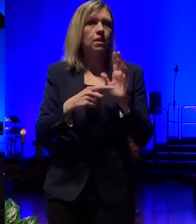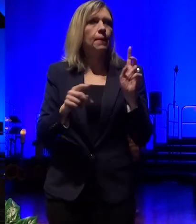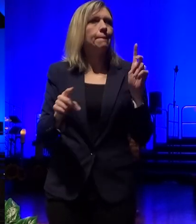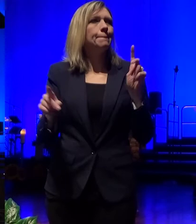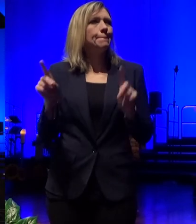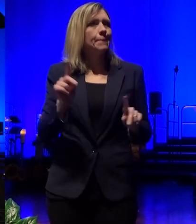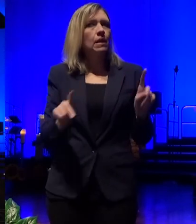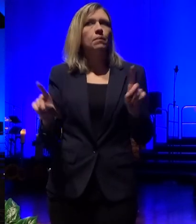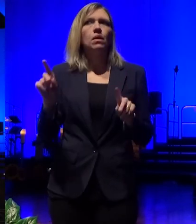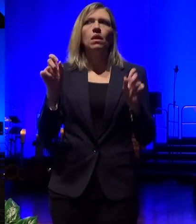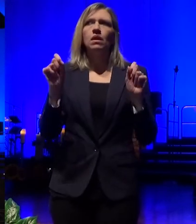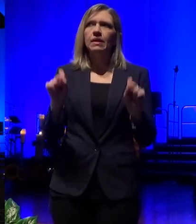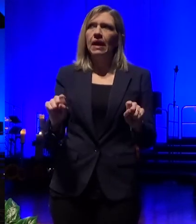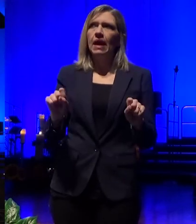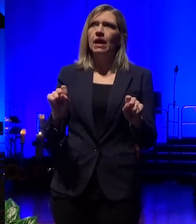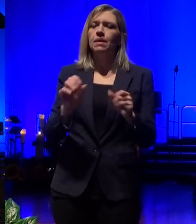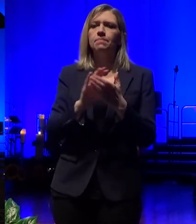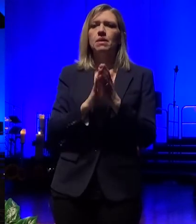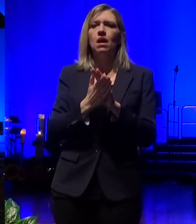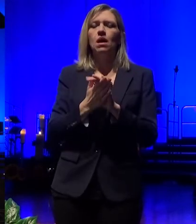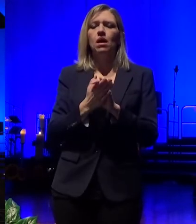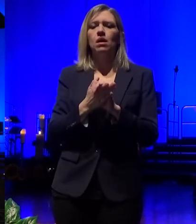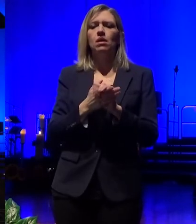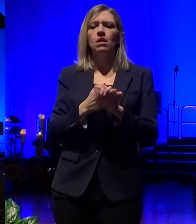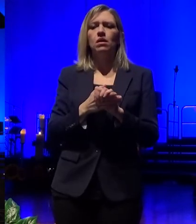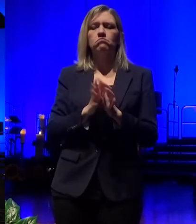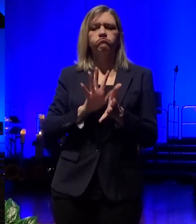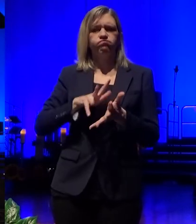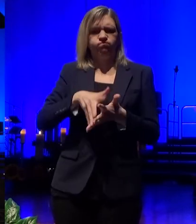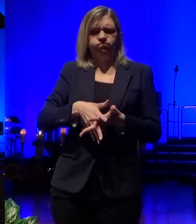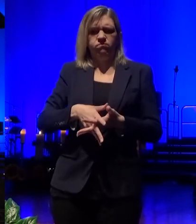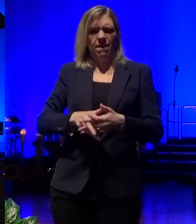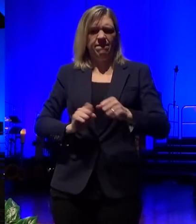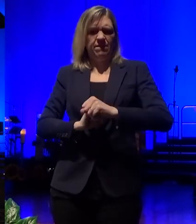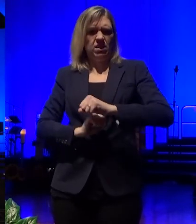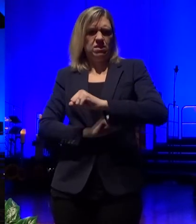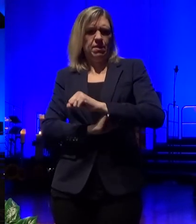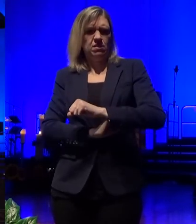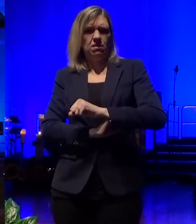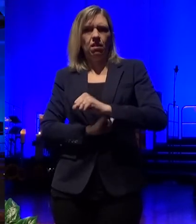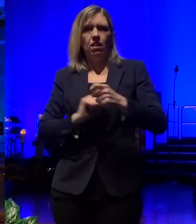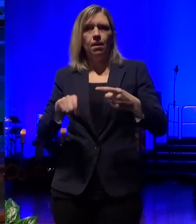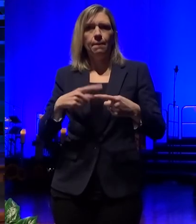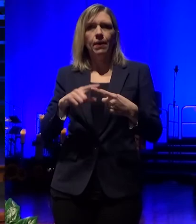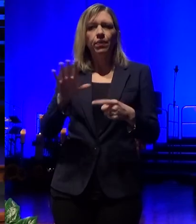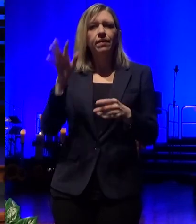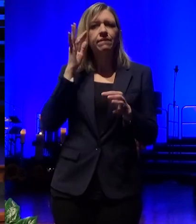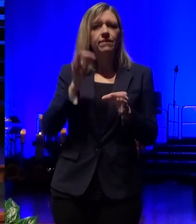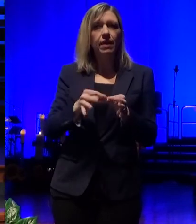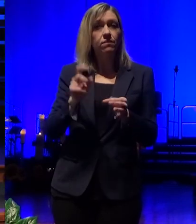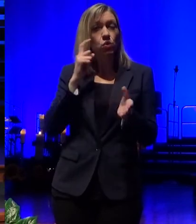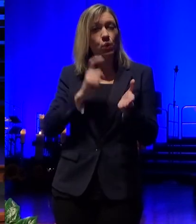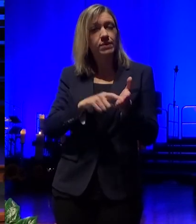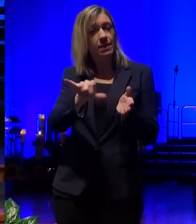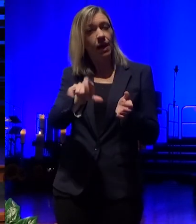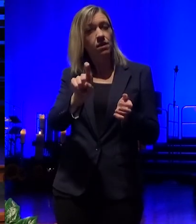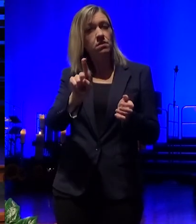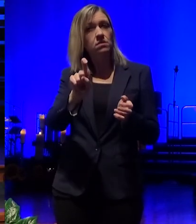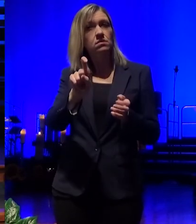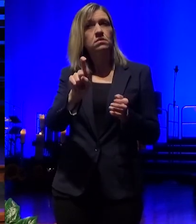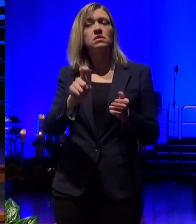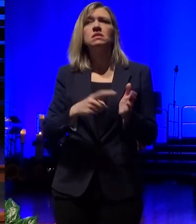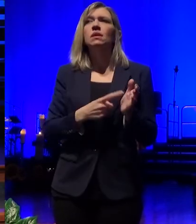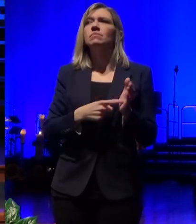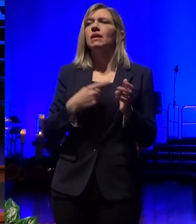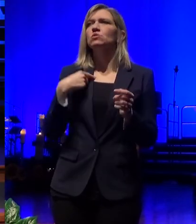can get kind of fundamental about their faith. Have you noticed that? I've noticed that. And we sometimes want to